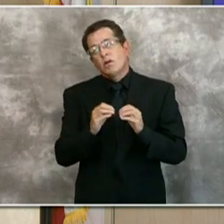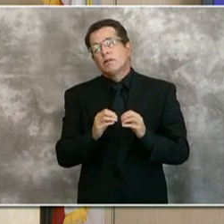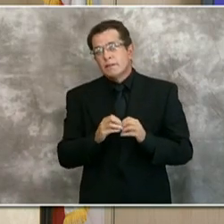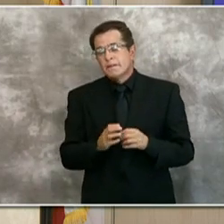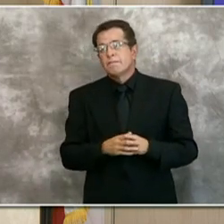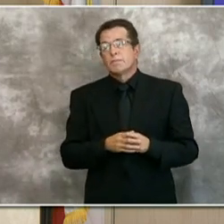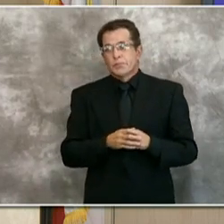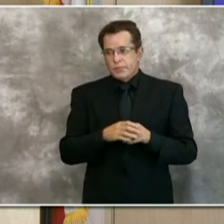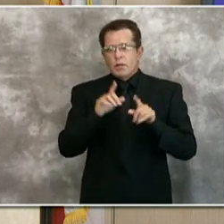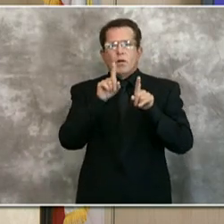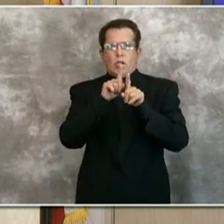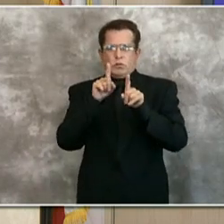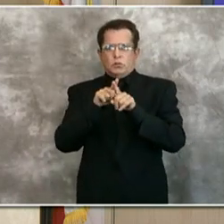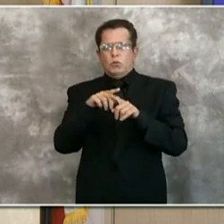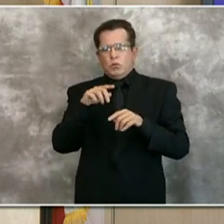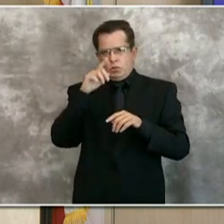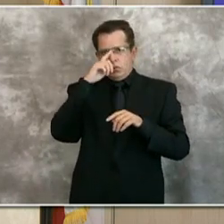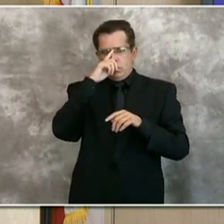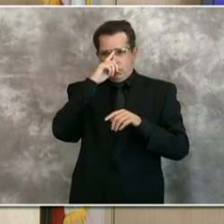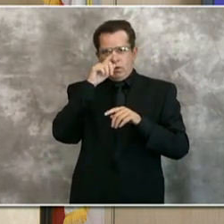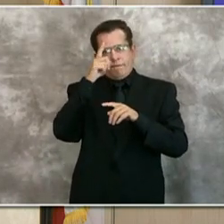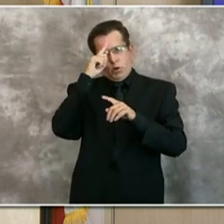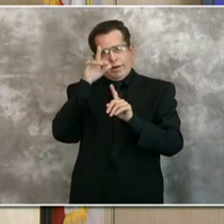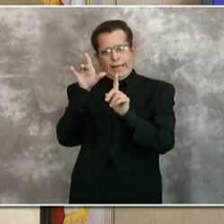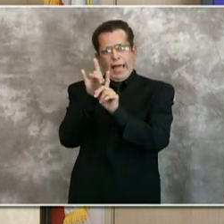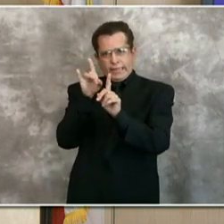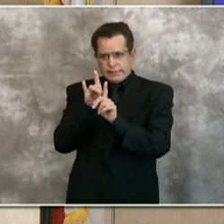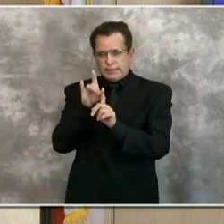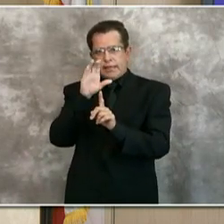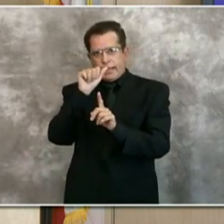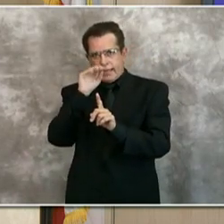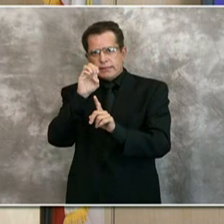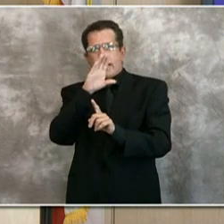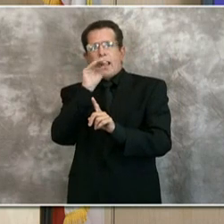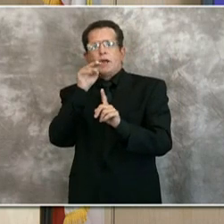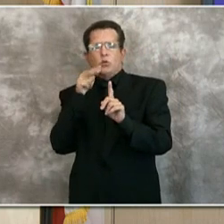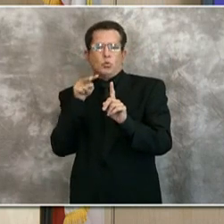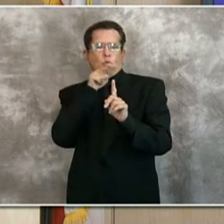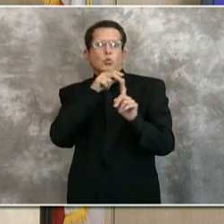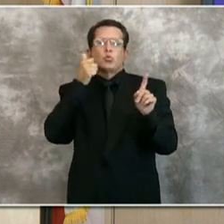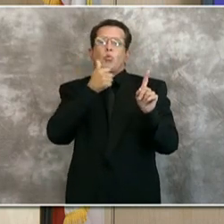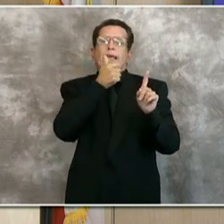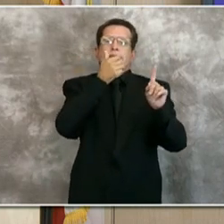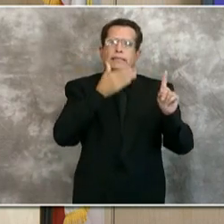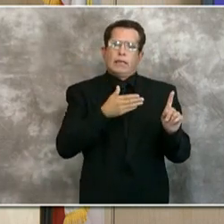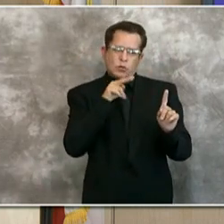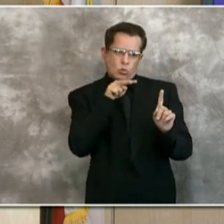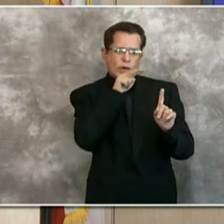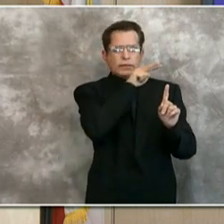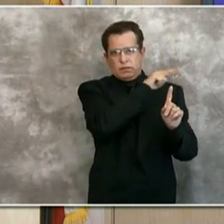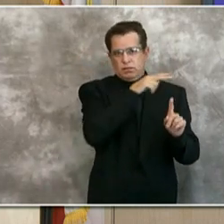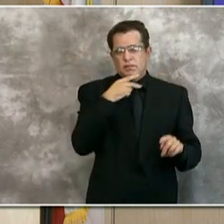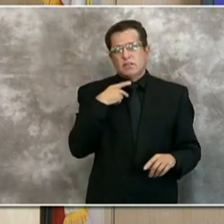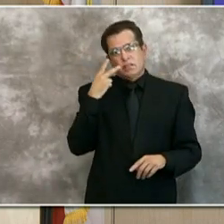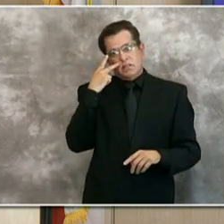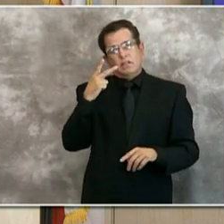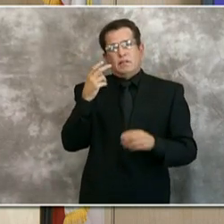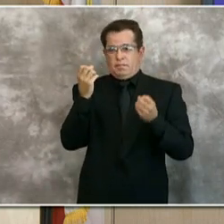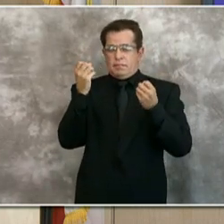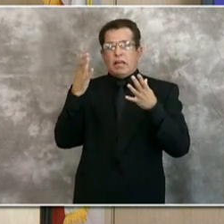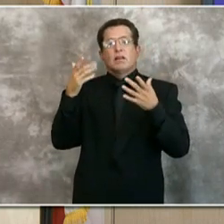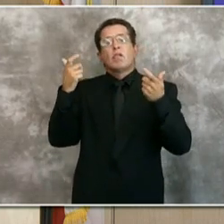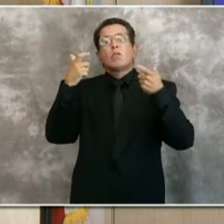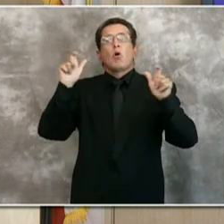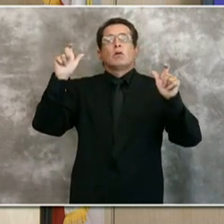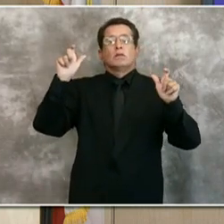In terms of cases and tracing, it's not lost on us that a significant issue is the large number of